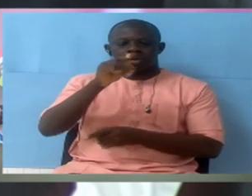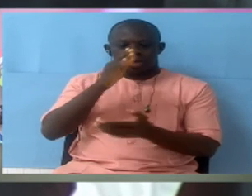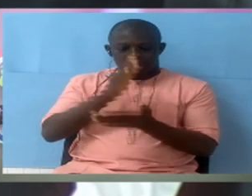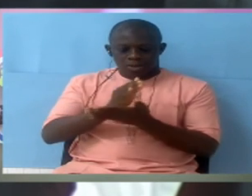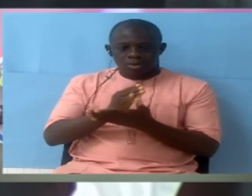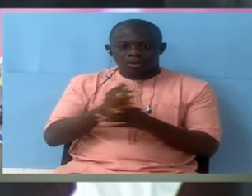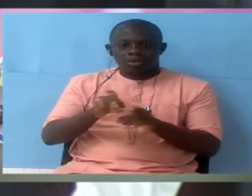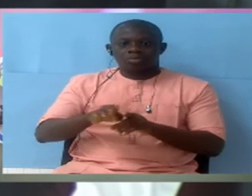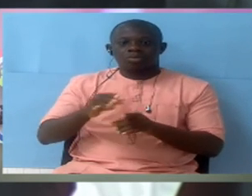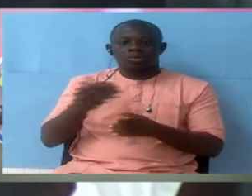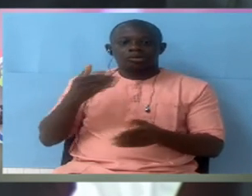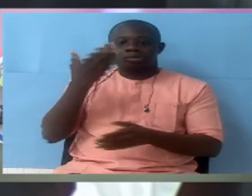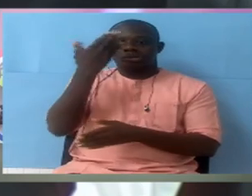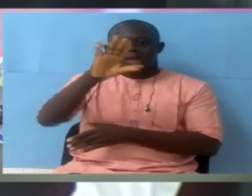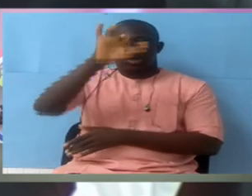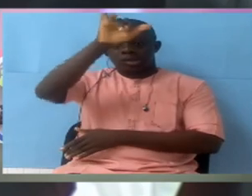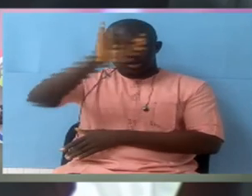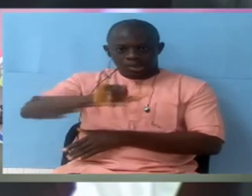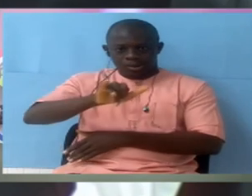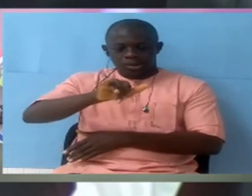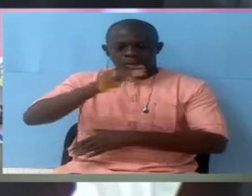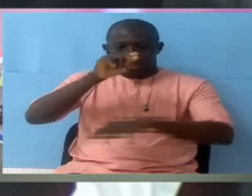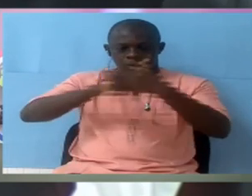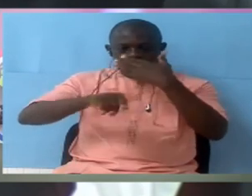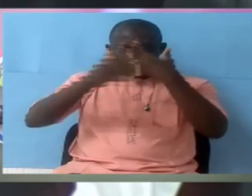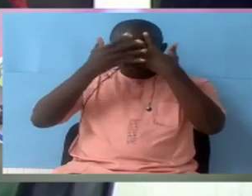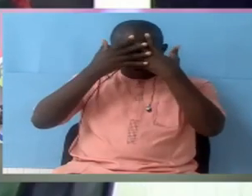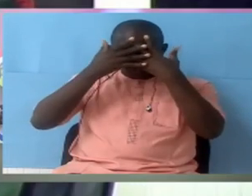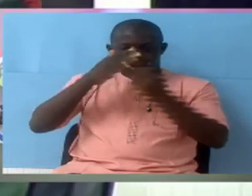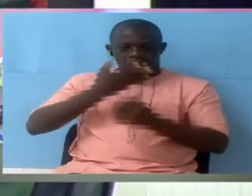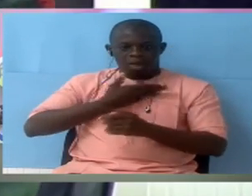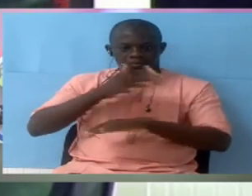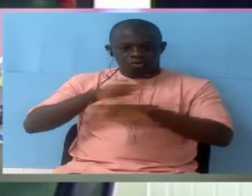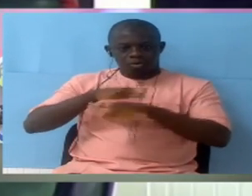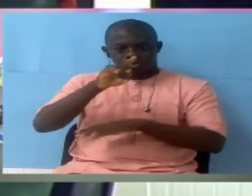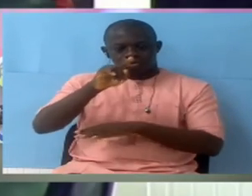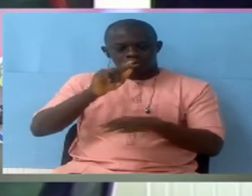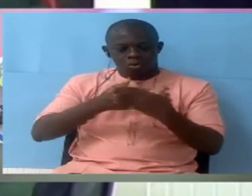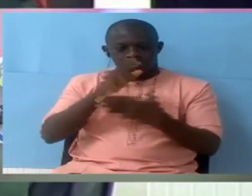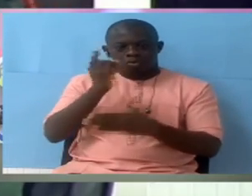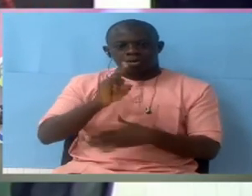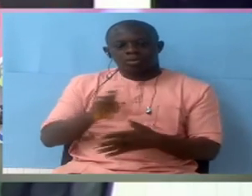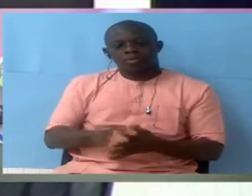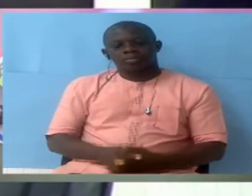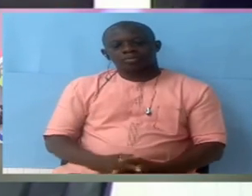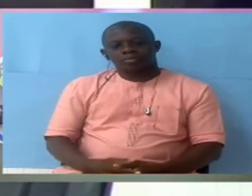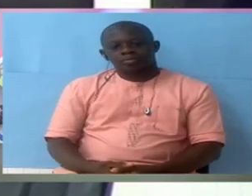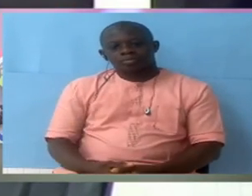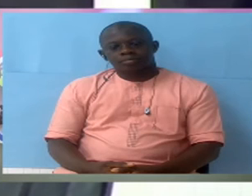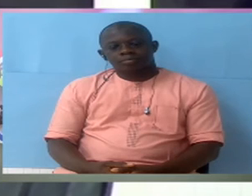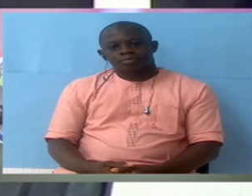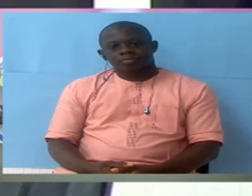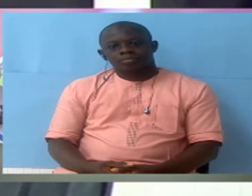10 years imprisonment, the whole 10 years? Biñ la tejé fukki at bi yeb nga tedda kasso ndax.